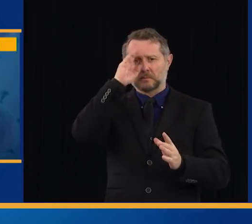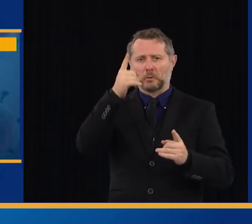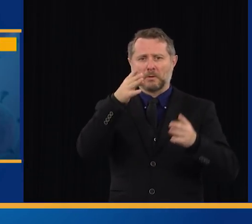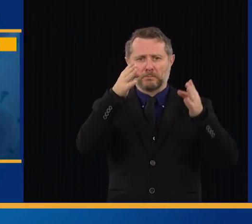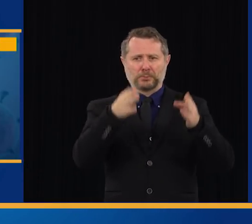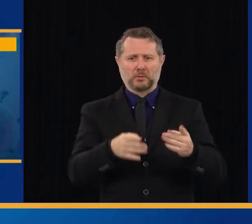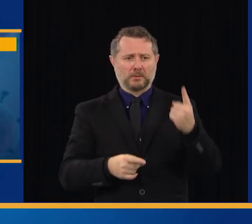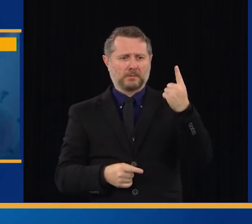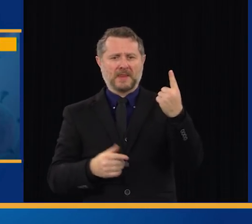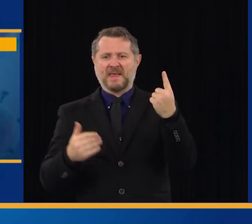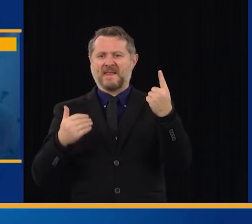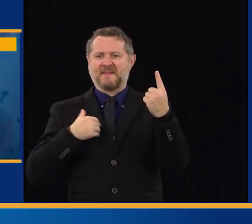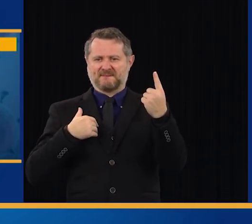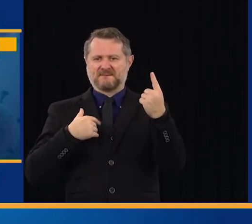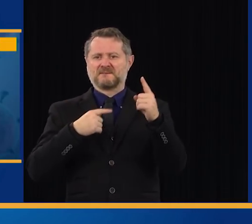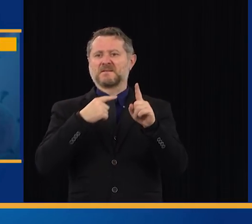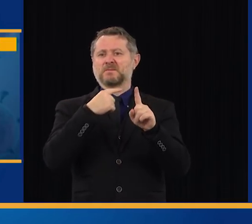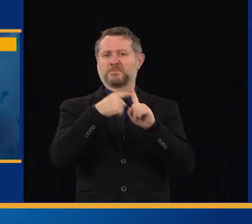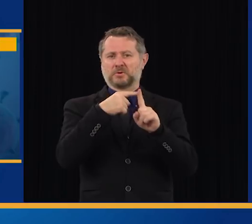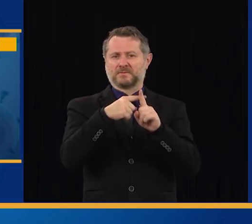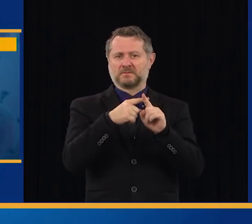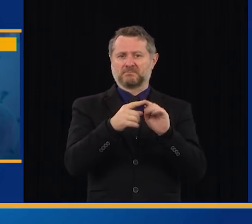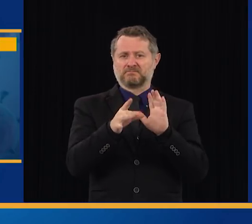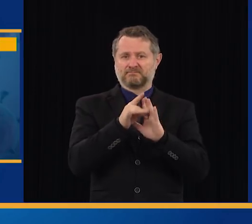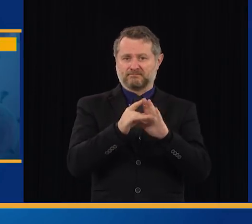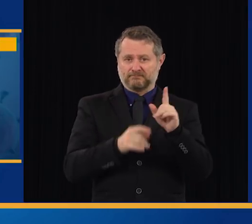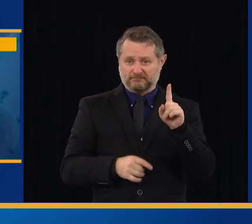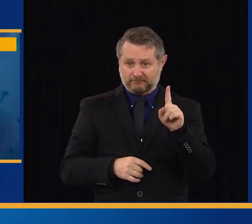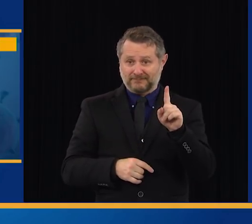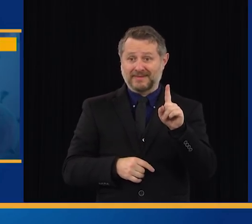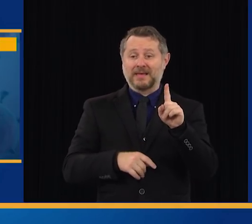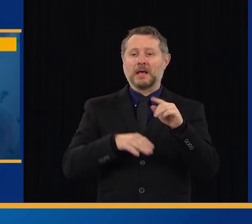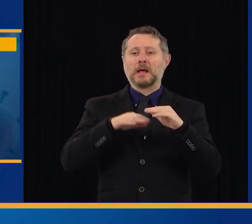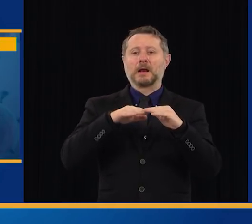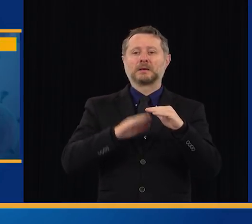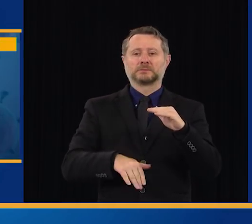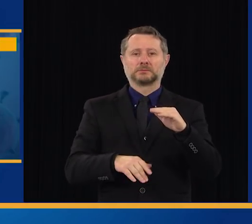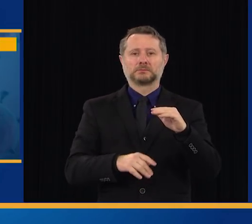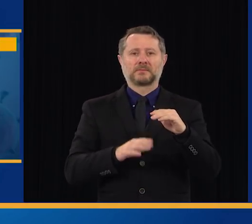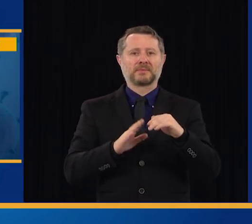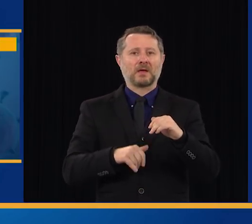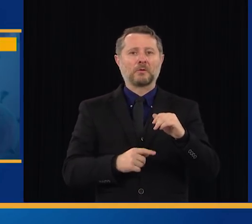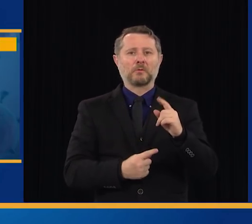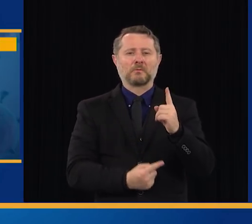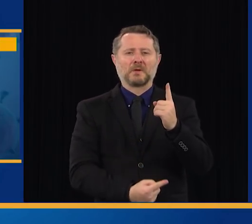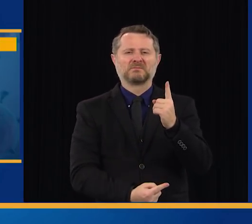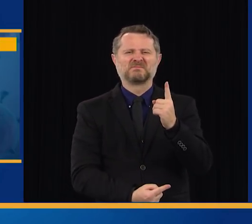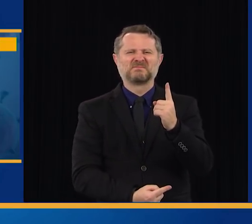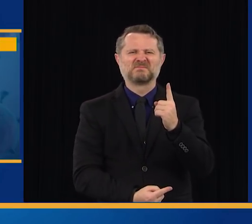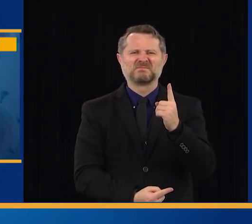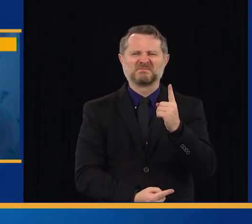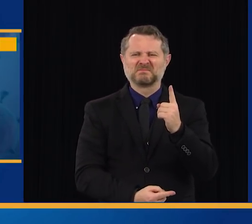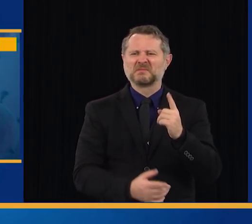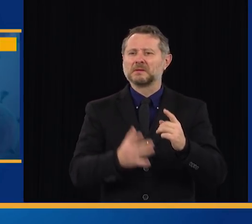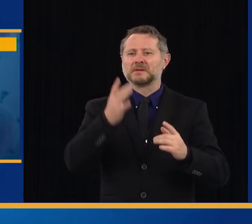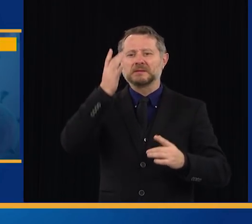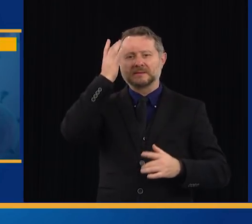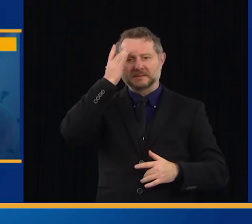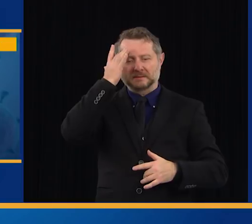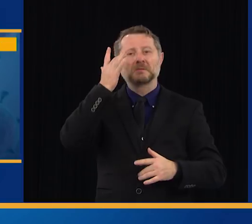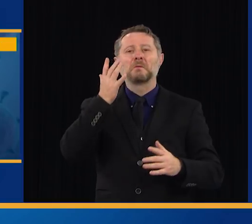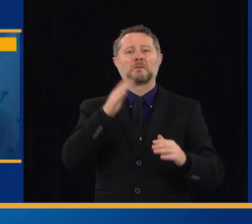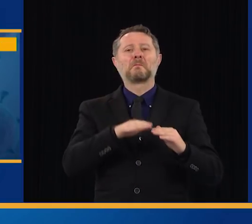infects less than one other person, the disease is on the decline. If one